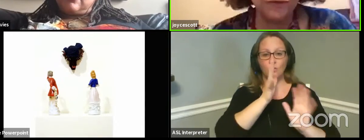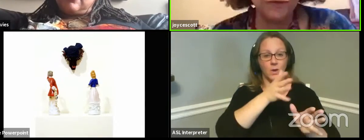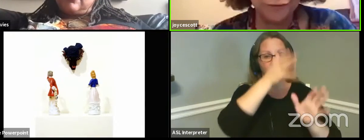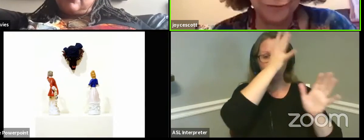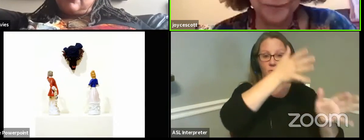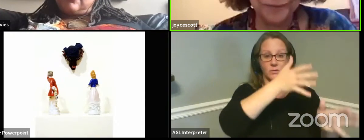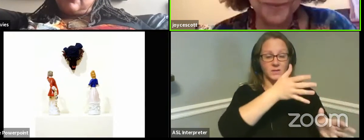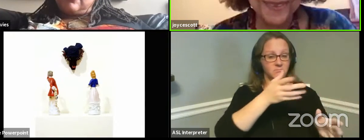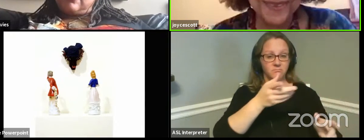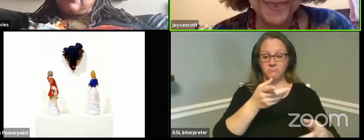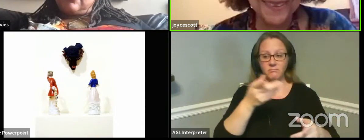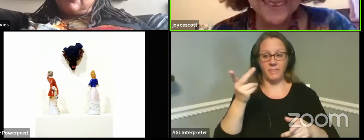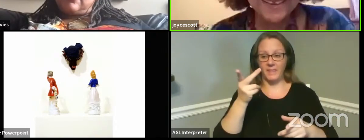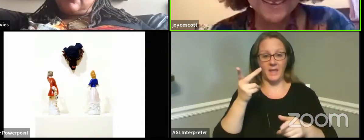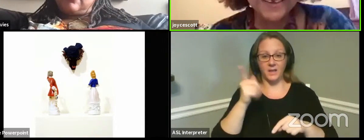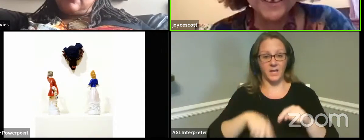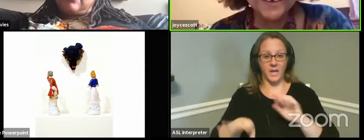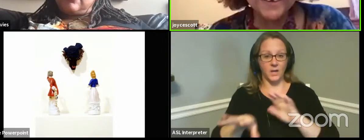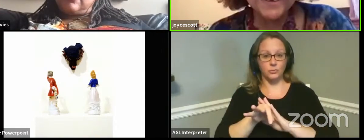couldn't choose you.